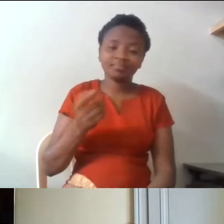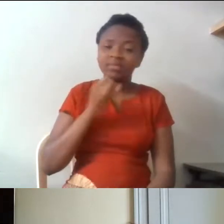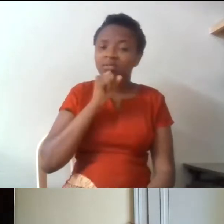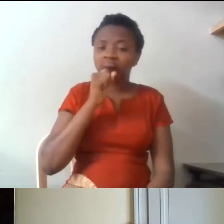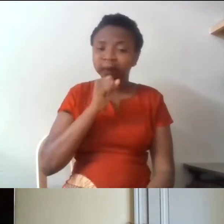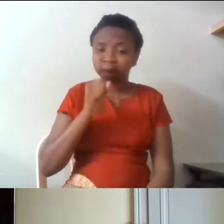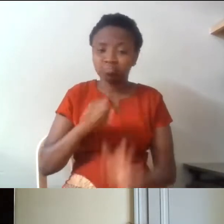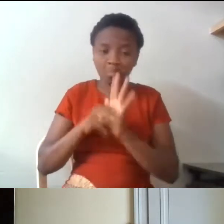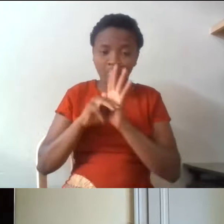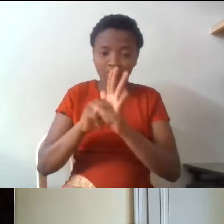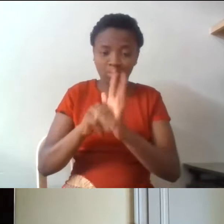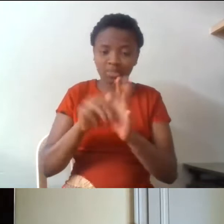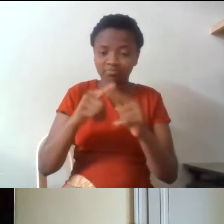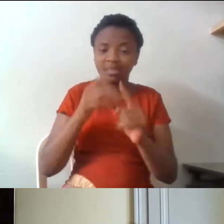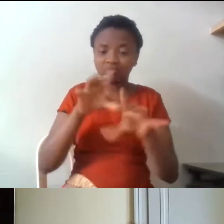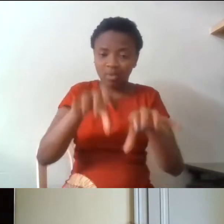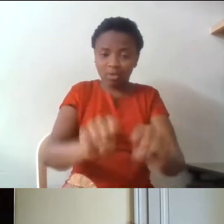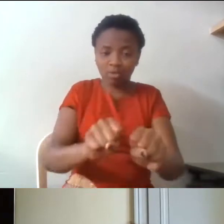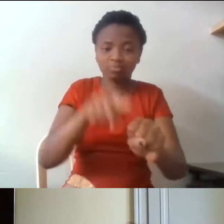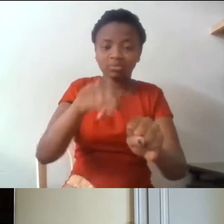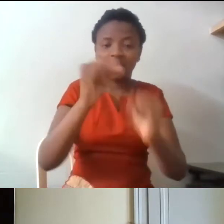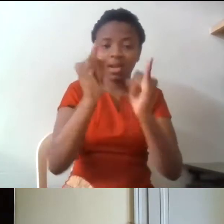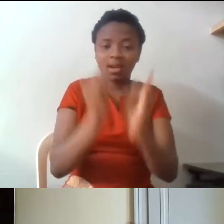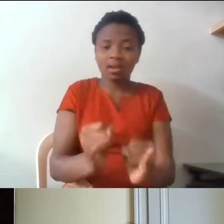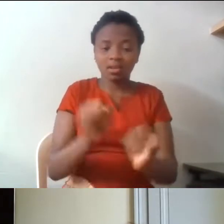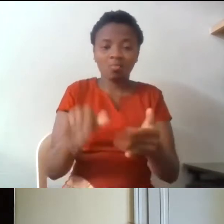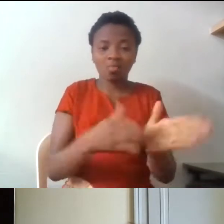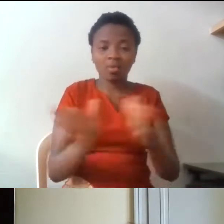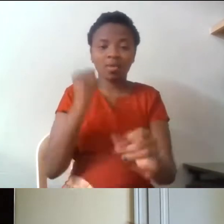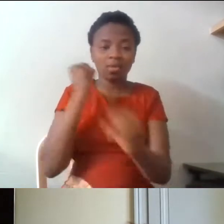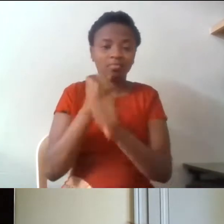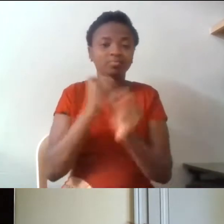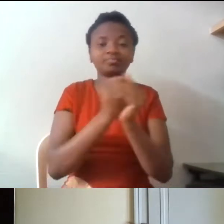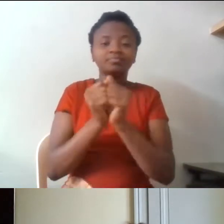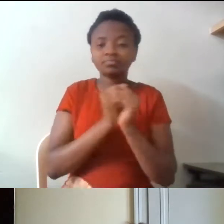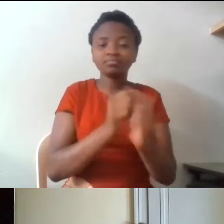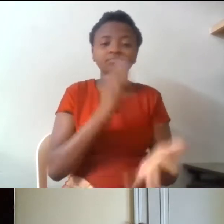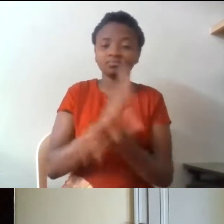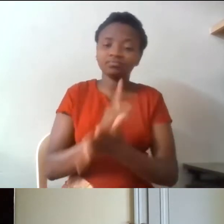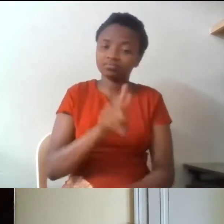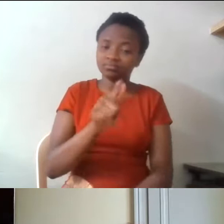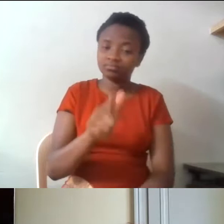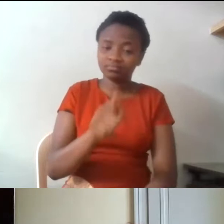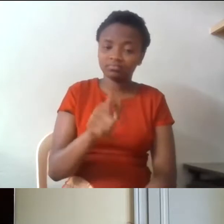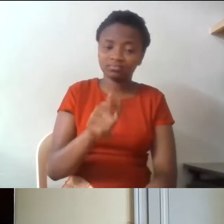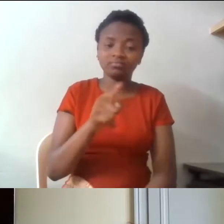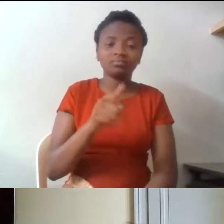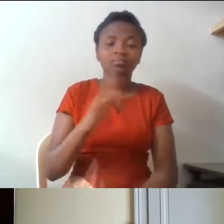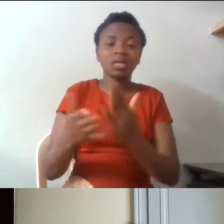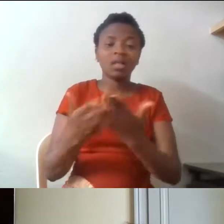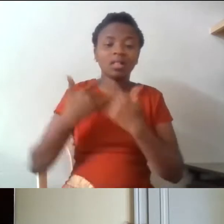to this new way of working and partnering that really does pursue an equal